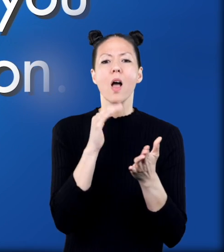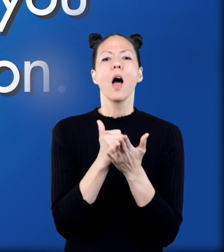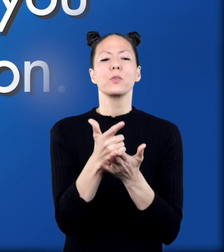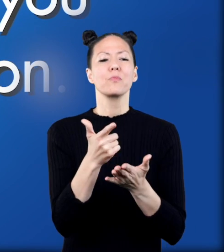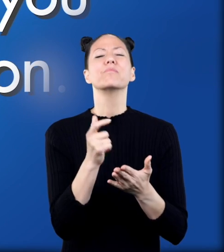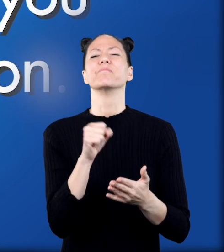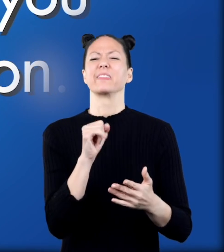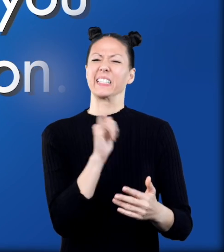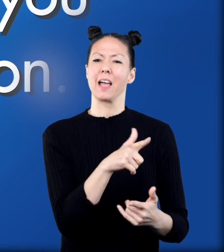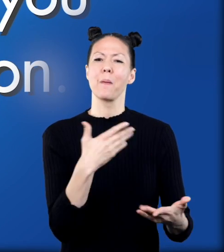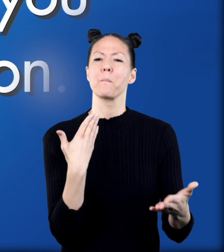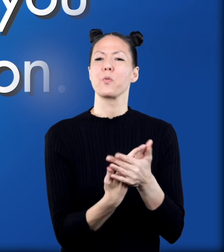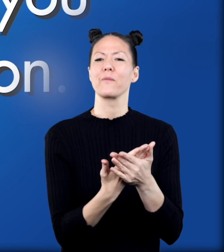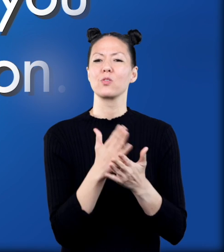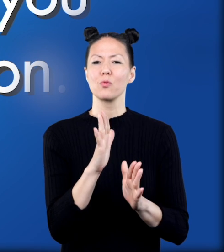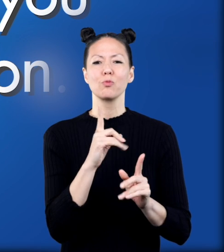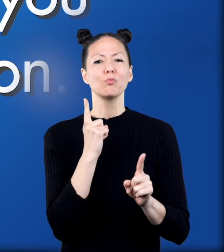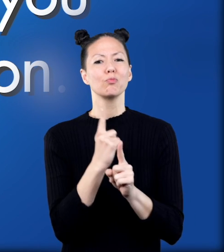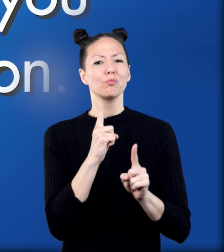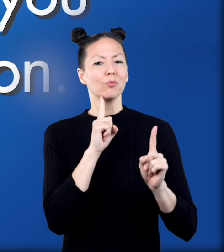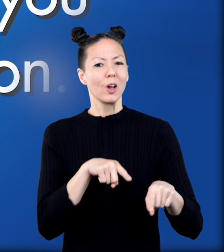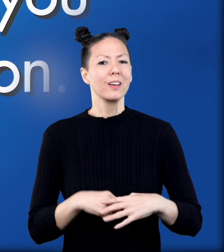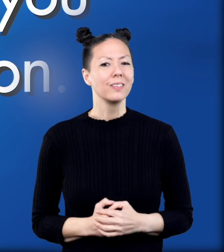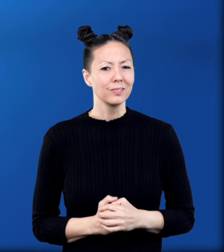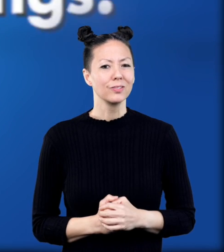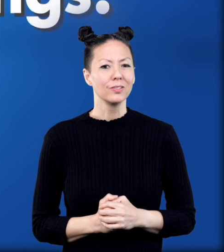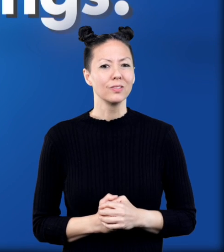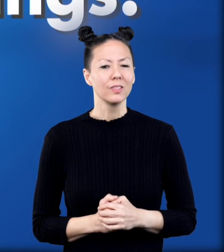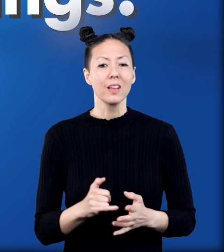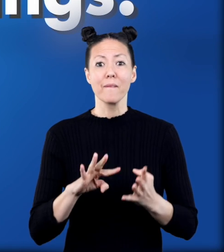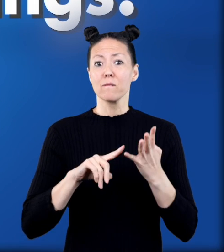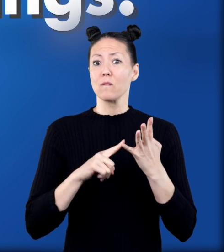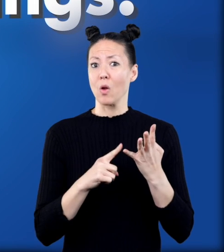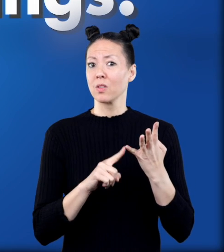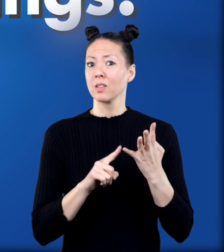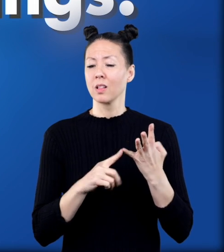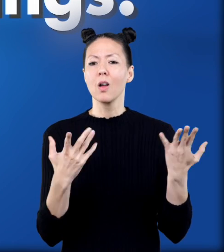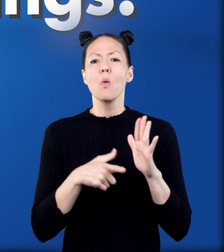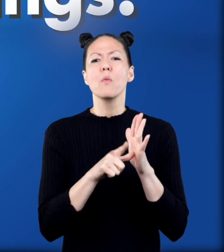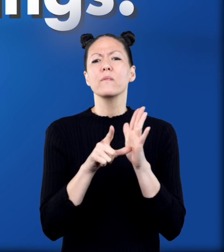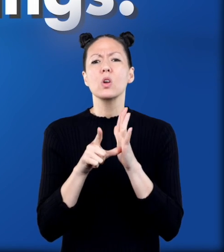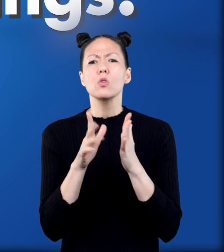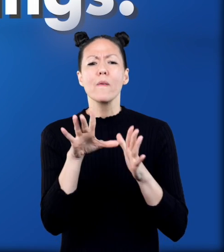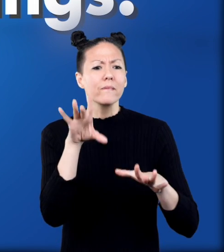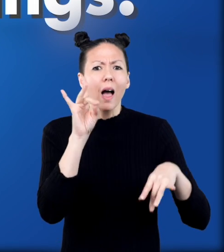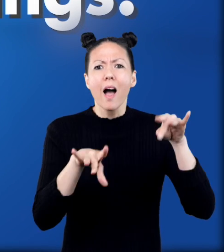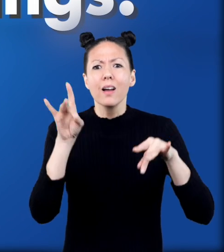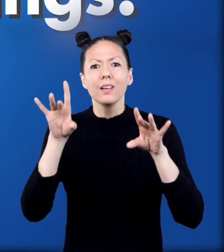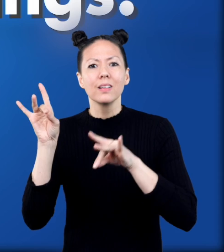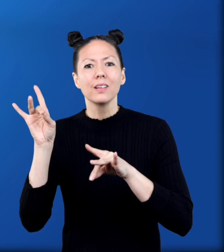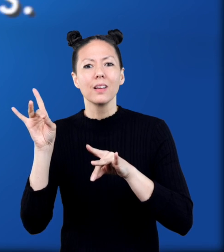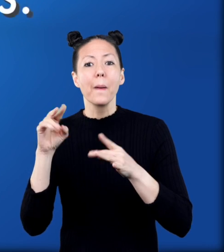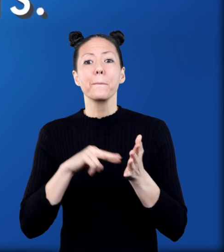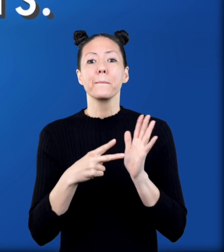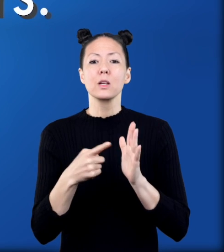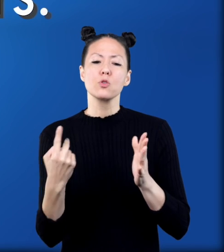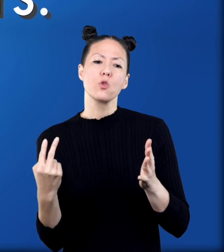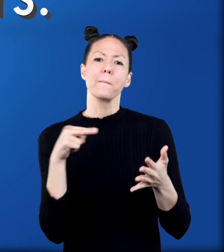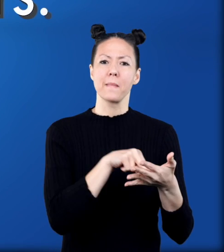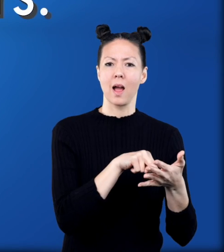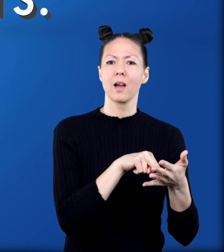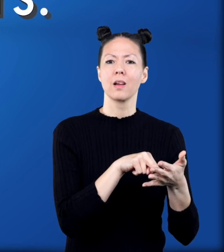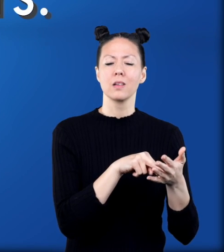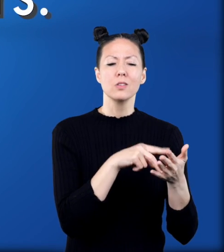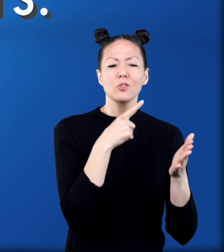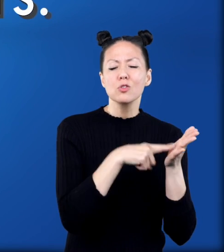help you prove that your answer is correct. Fourth, review your findings. That means go